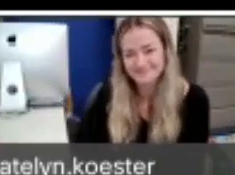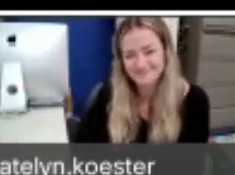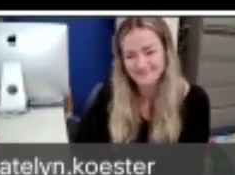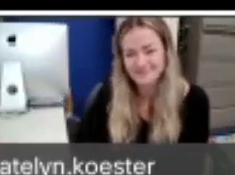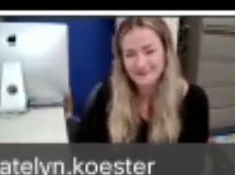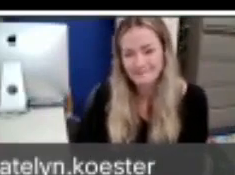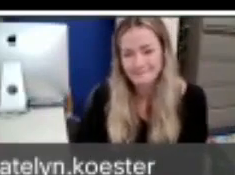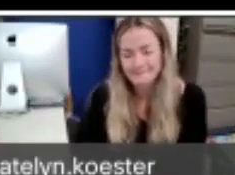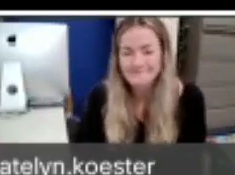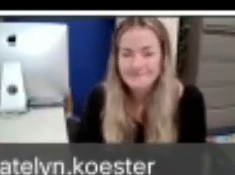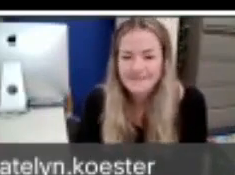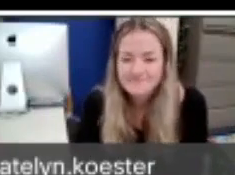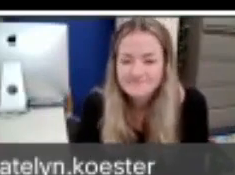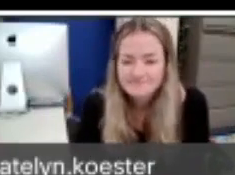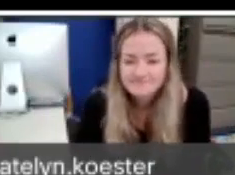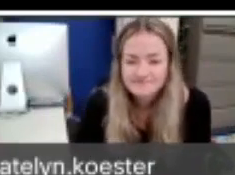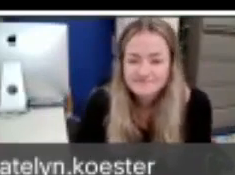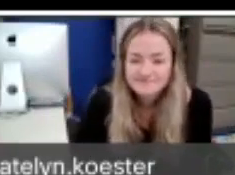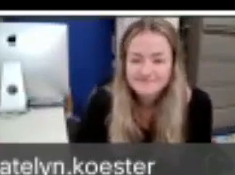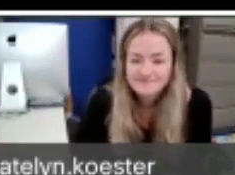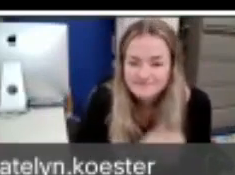Kendra, I have a question for you.